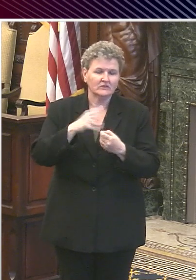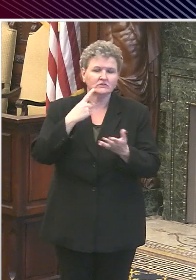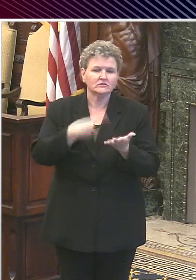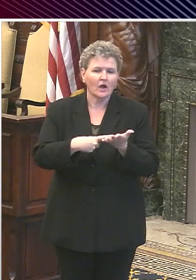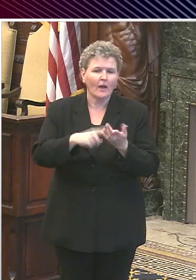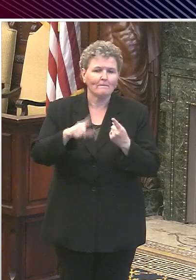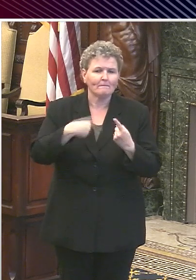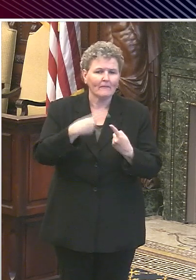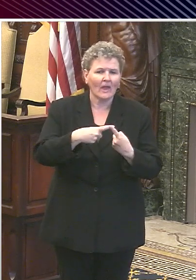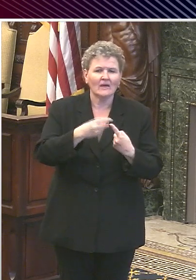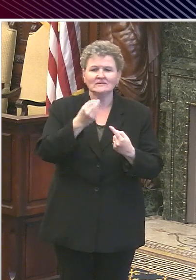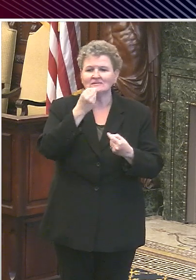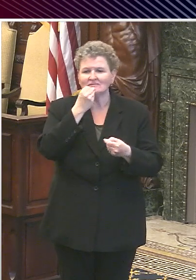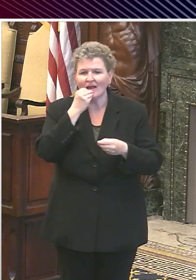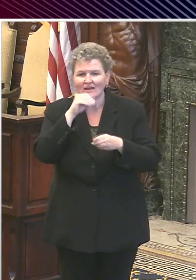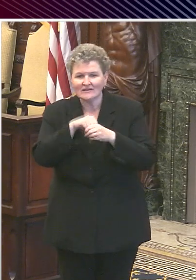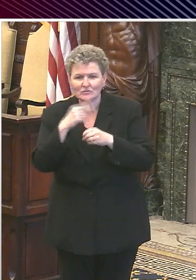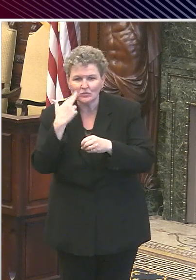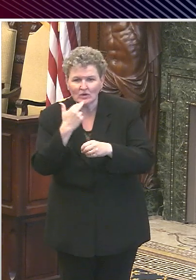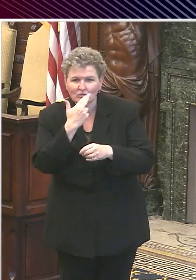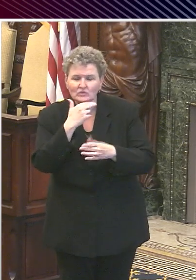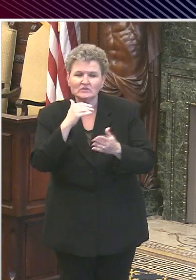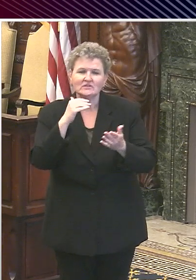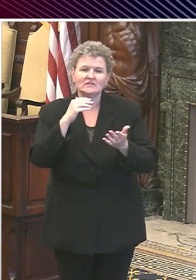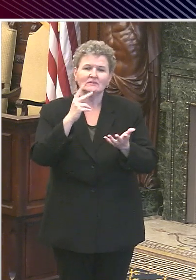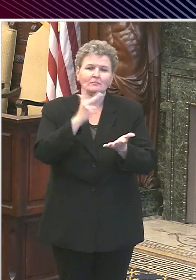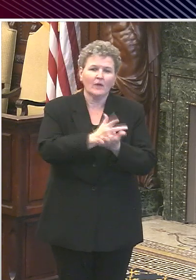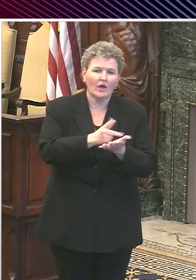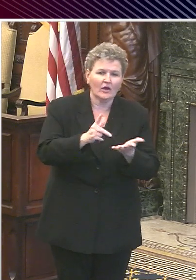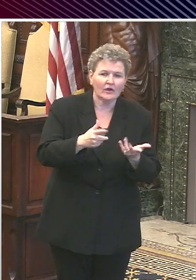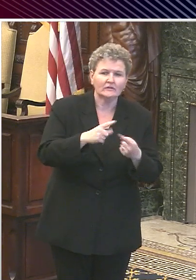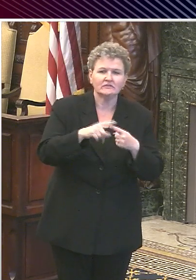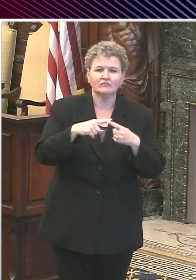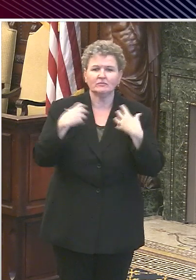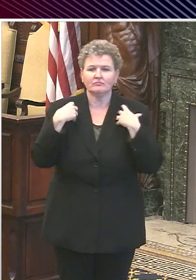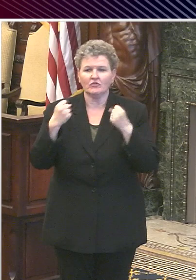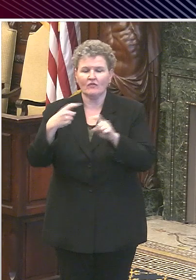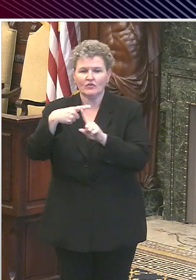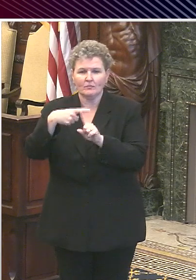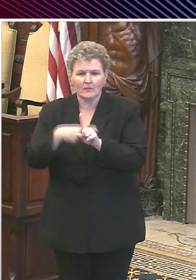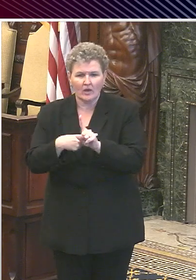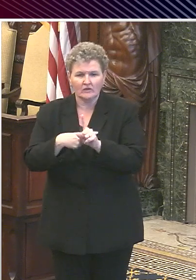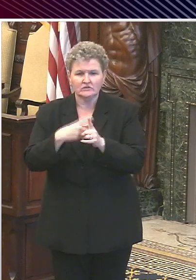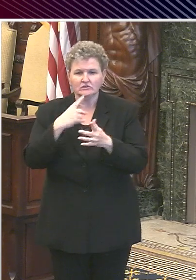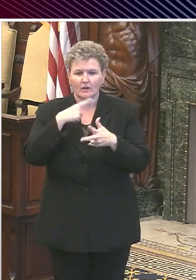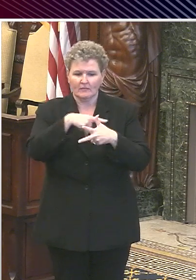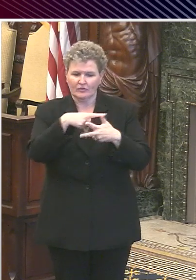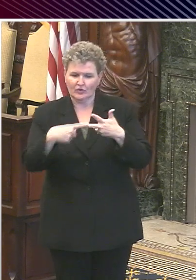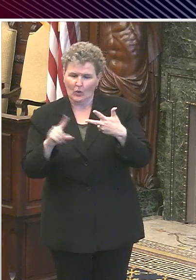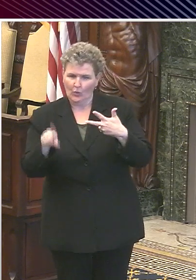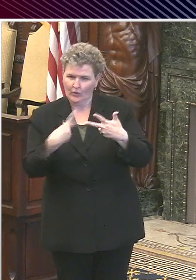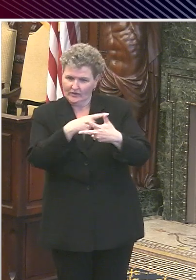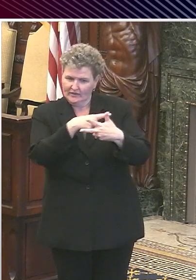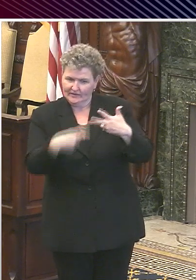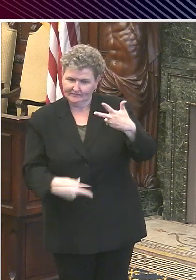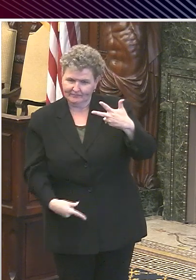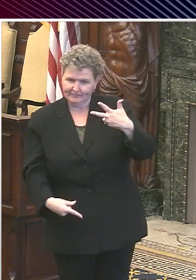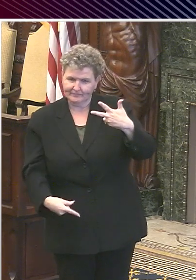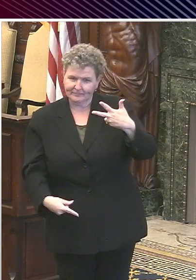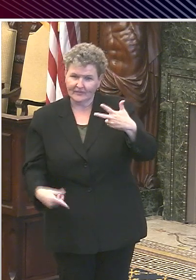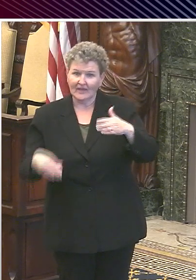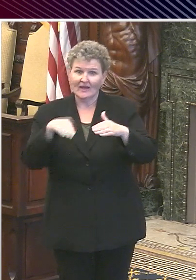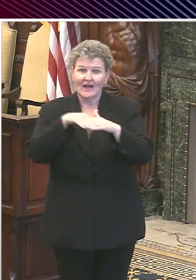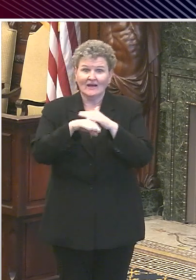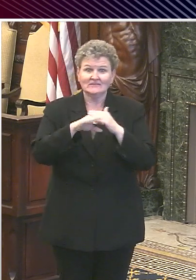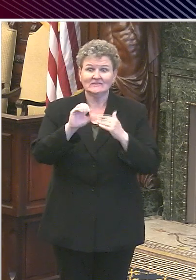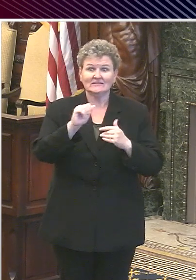access centers, and to National Recovery Month, of which the Joining us today for questions on access centers